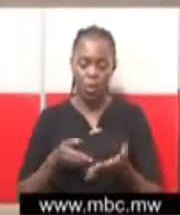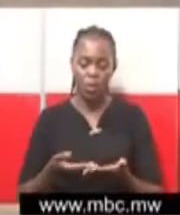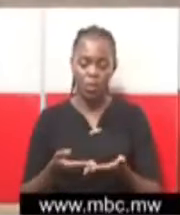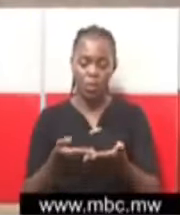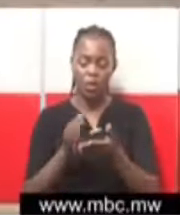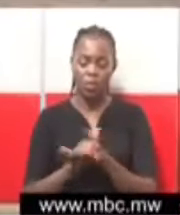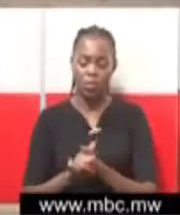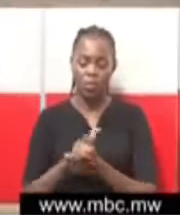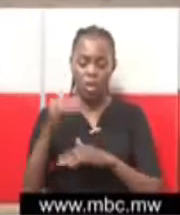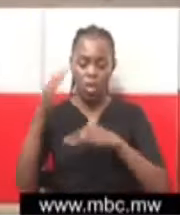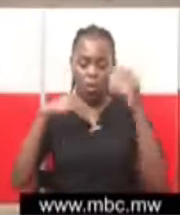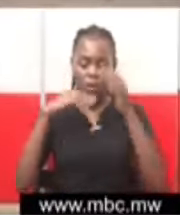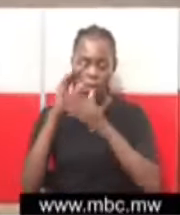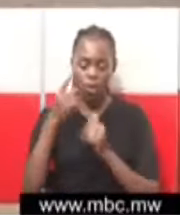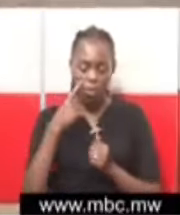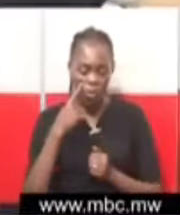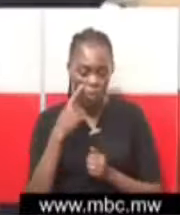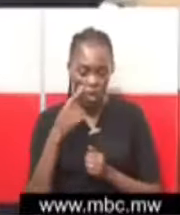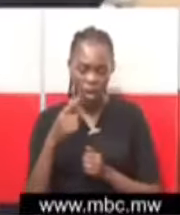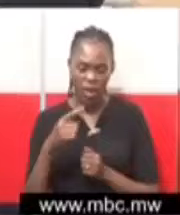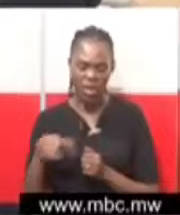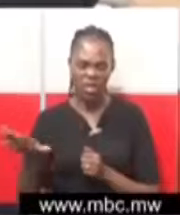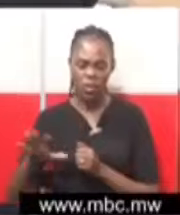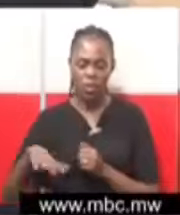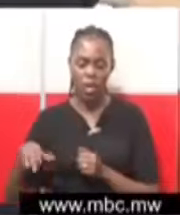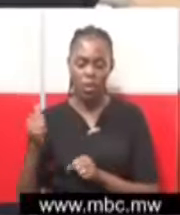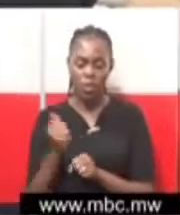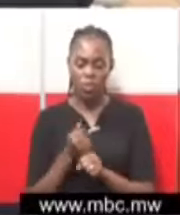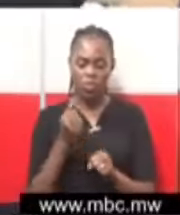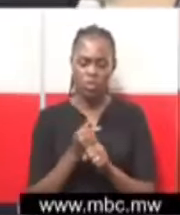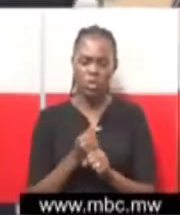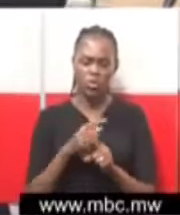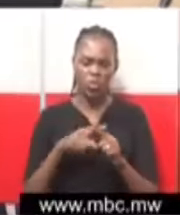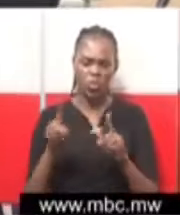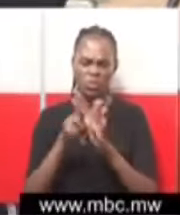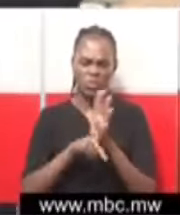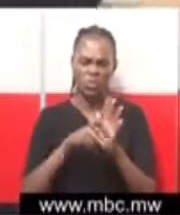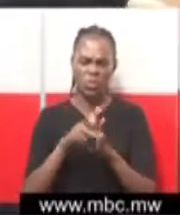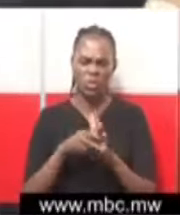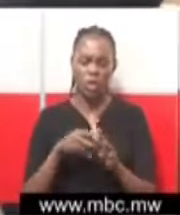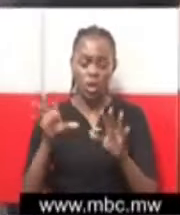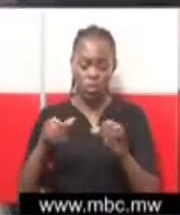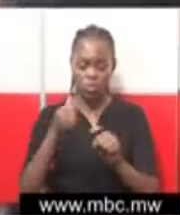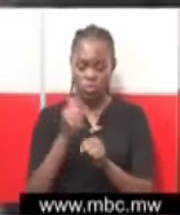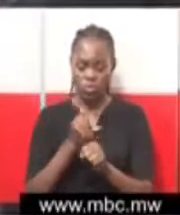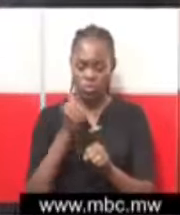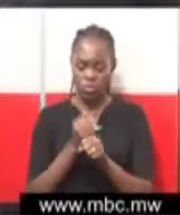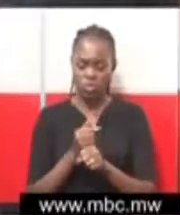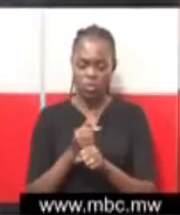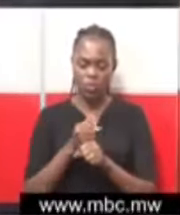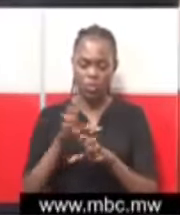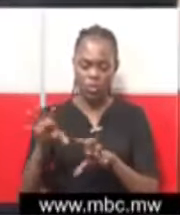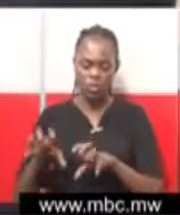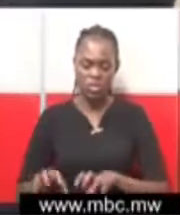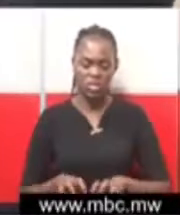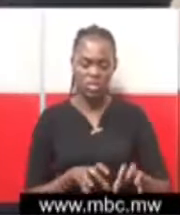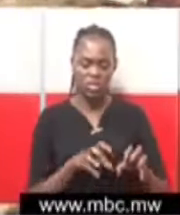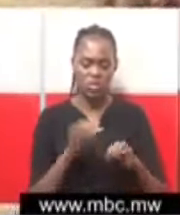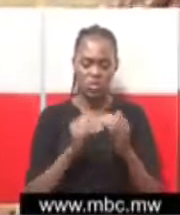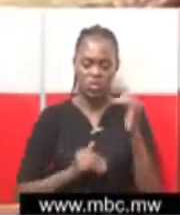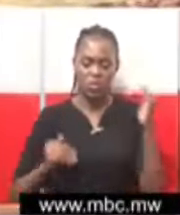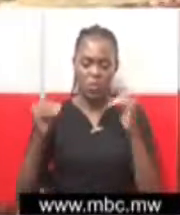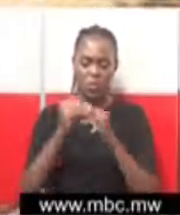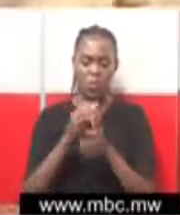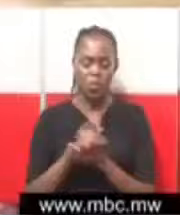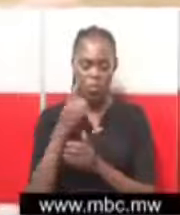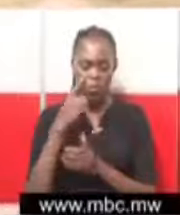a contractor and a consultant on any project, and that such projects should use sustainable construction materials. This is in order